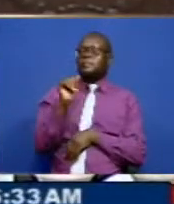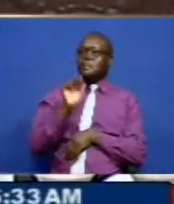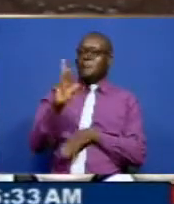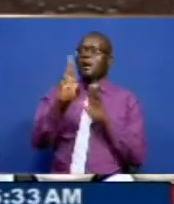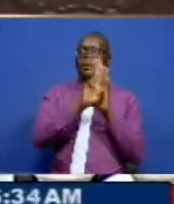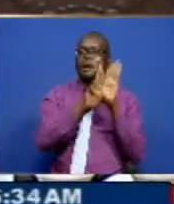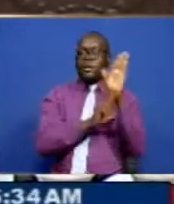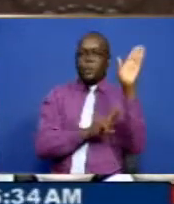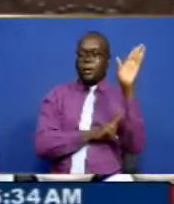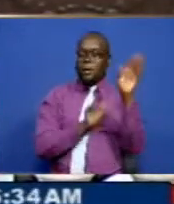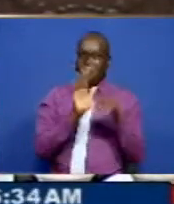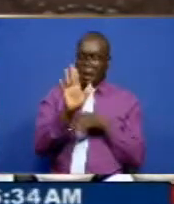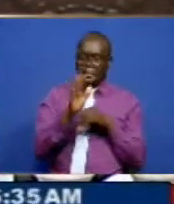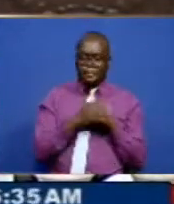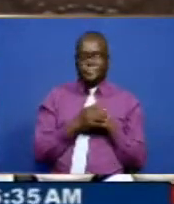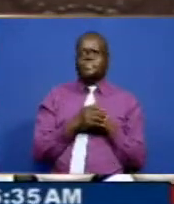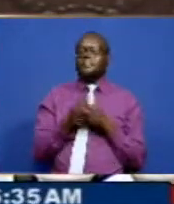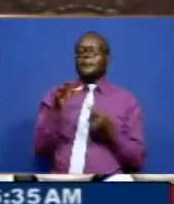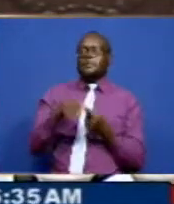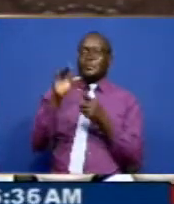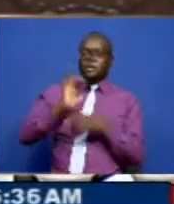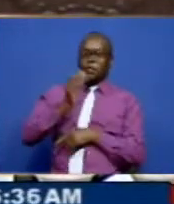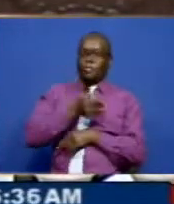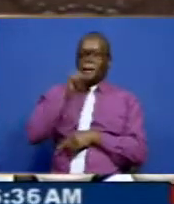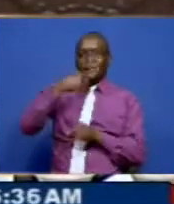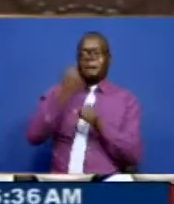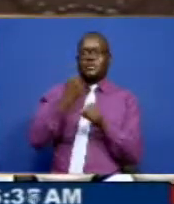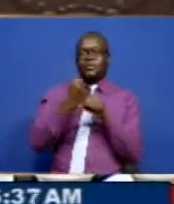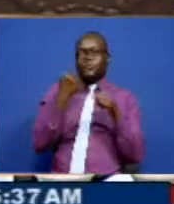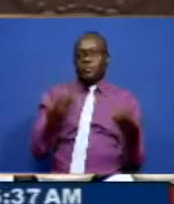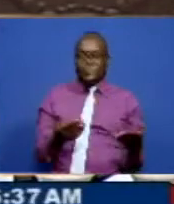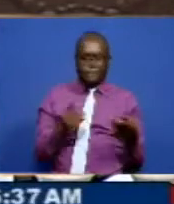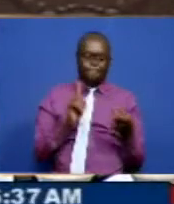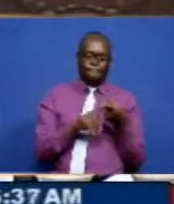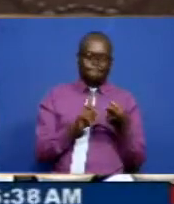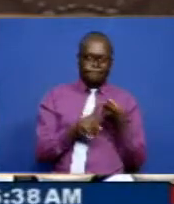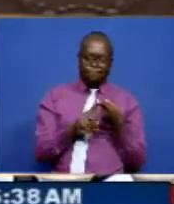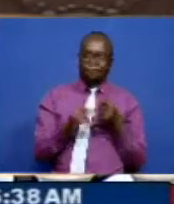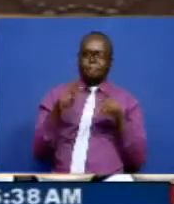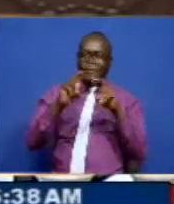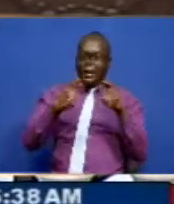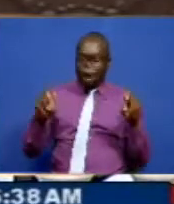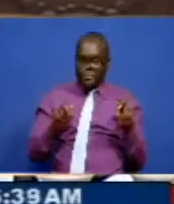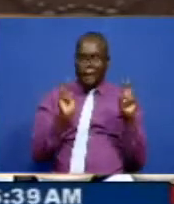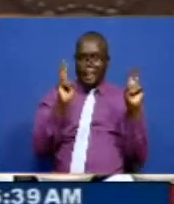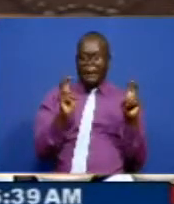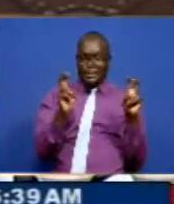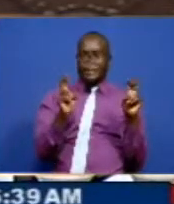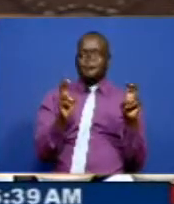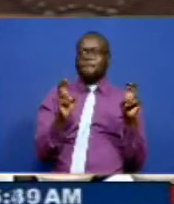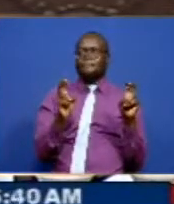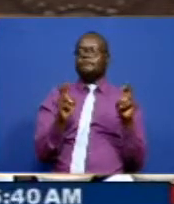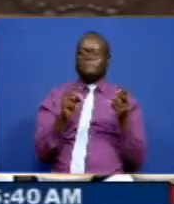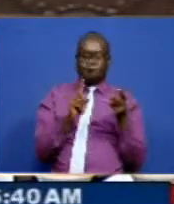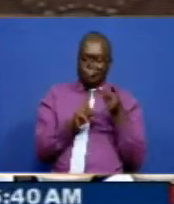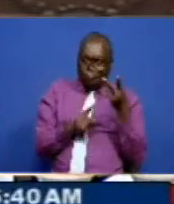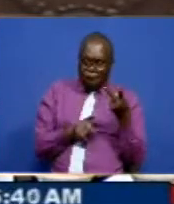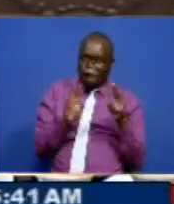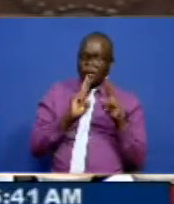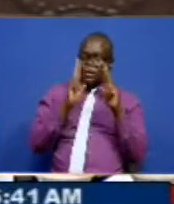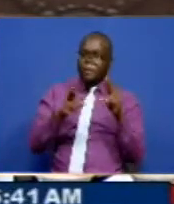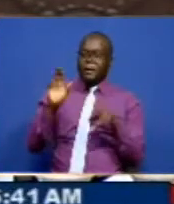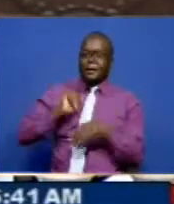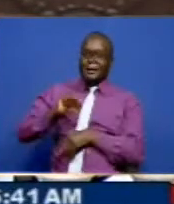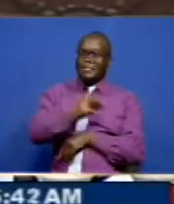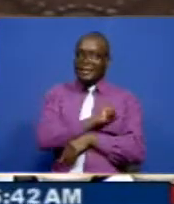Orders. The Special Committee is required to A, investigate the matter, and B, report to the